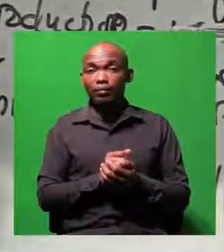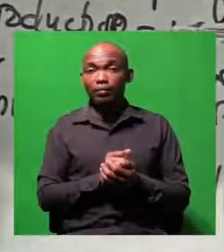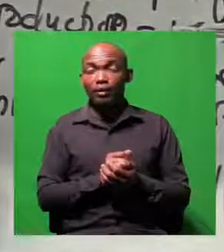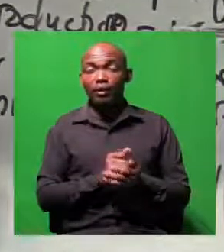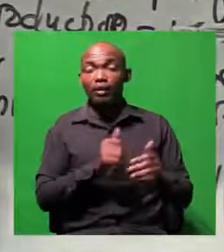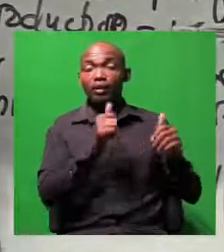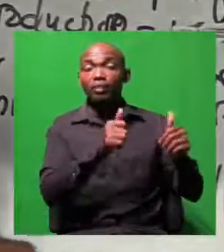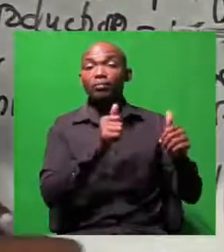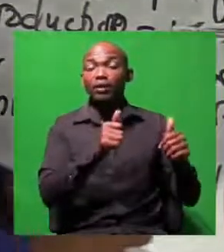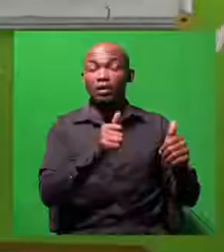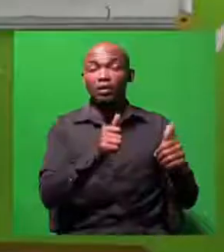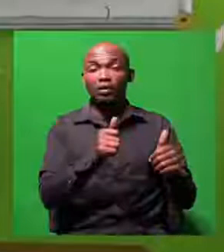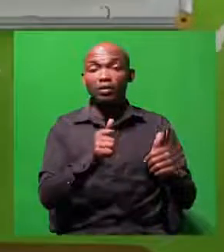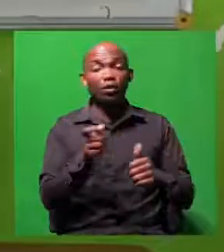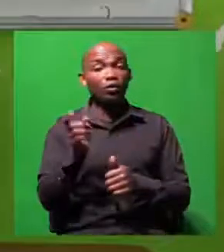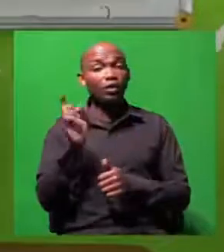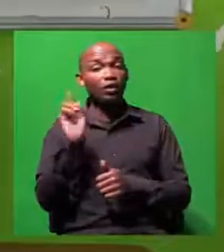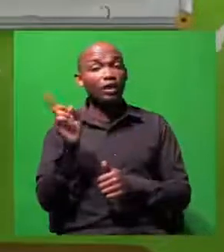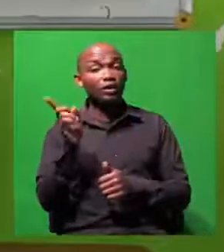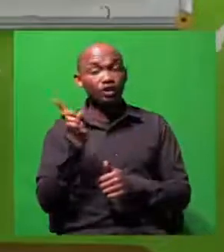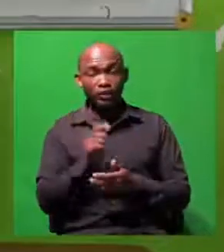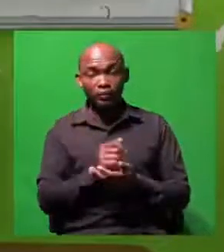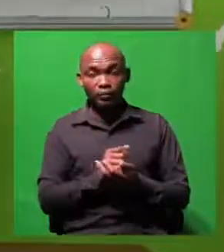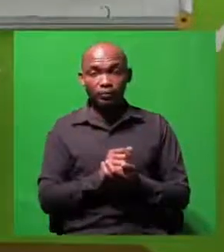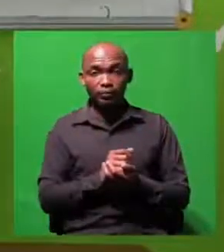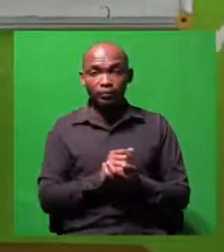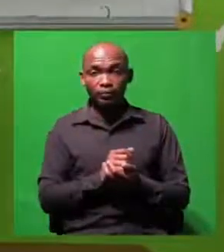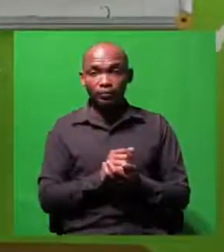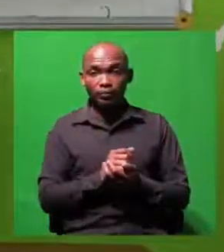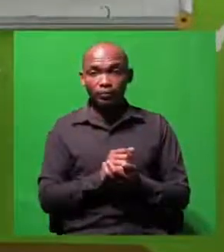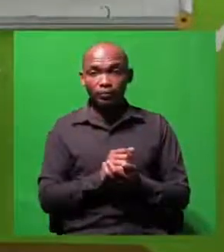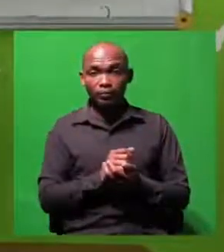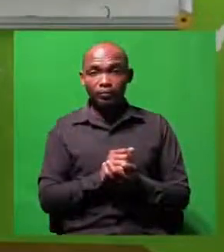is dependence on nature.